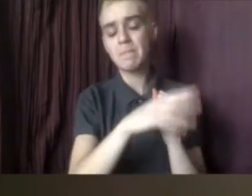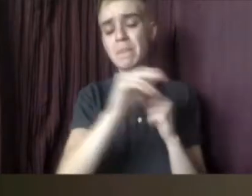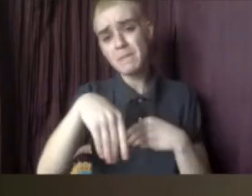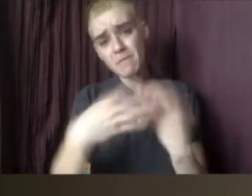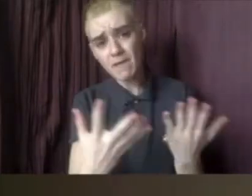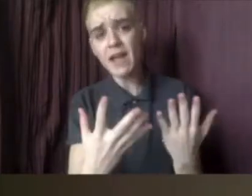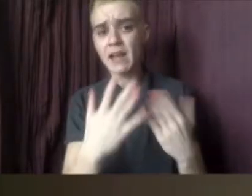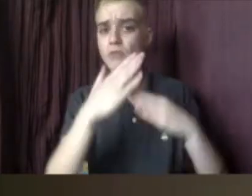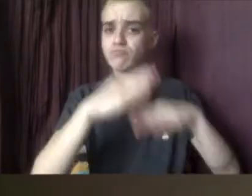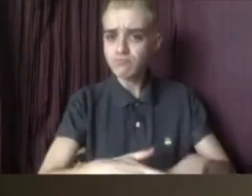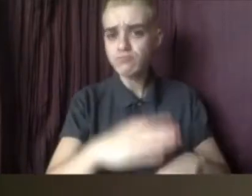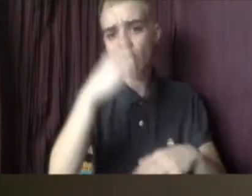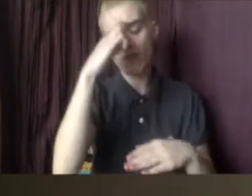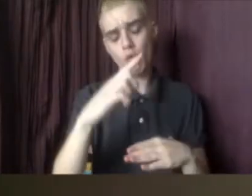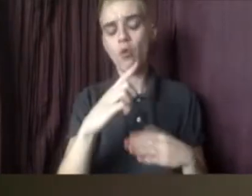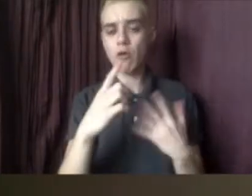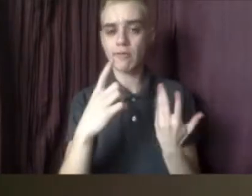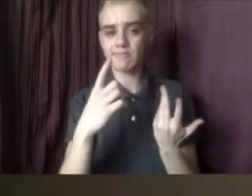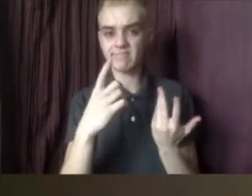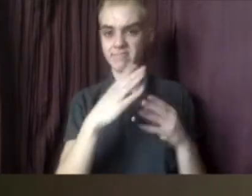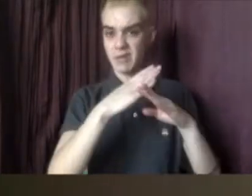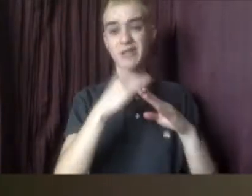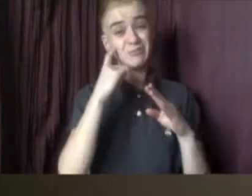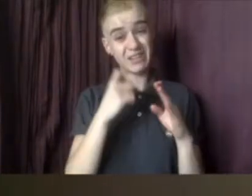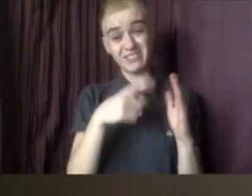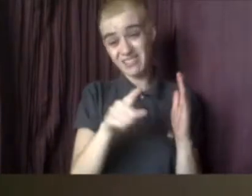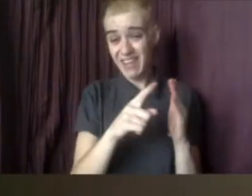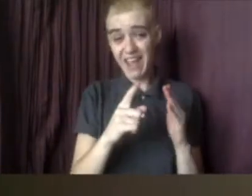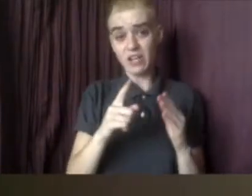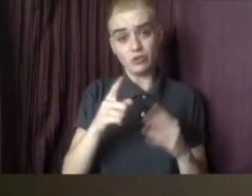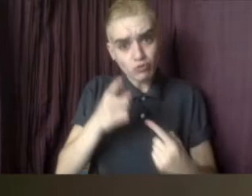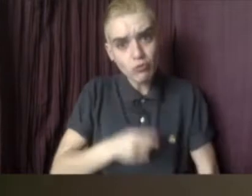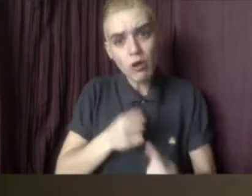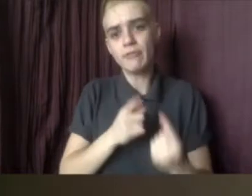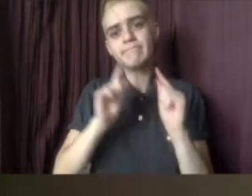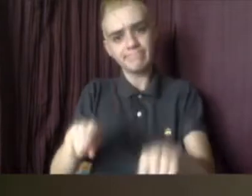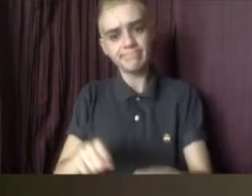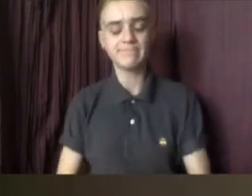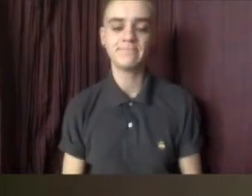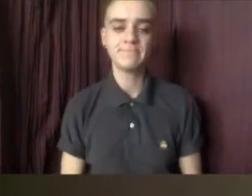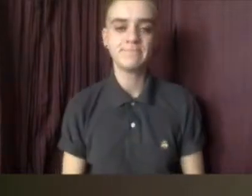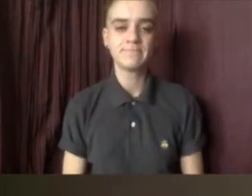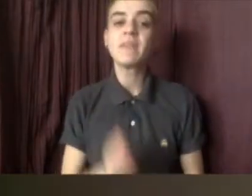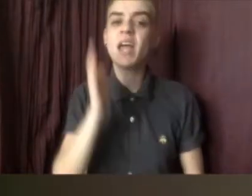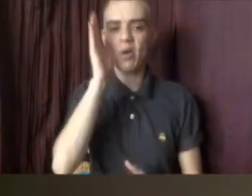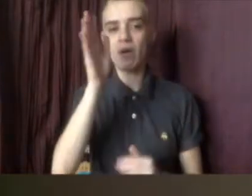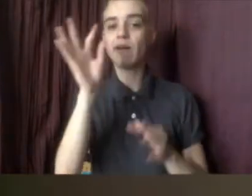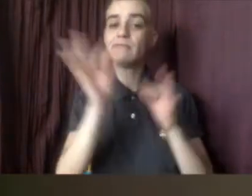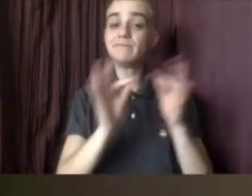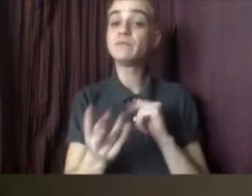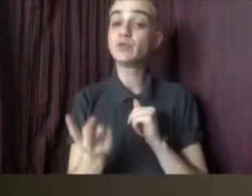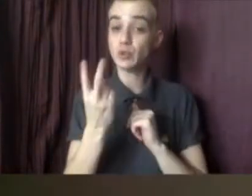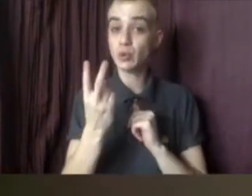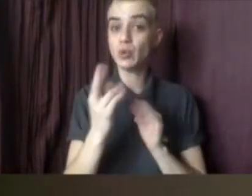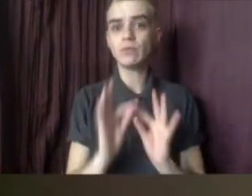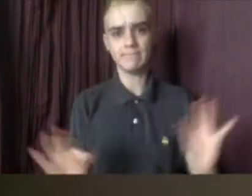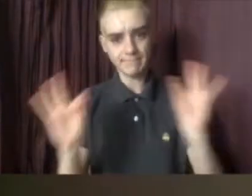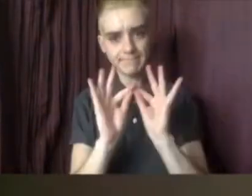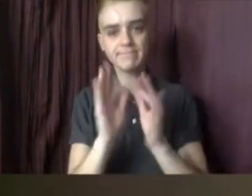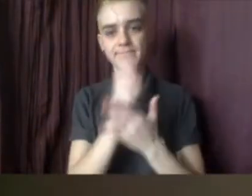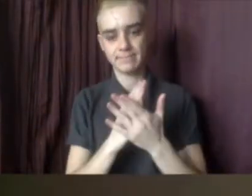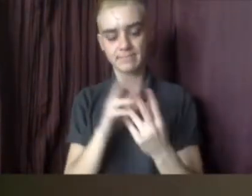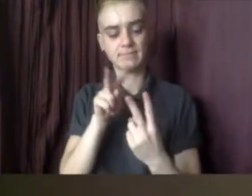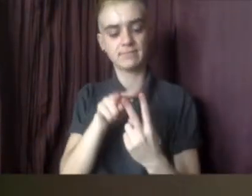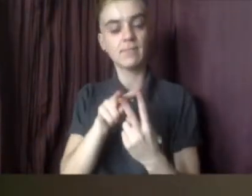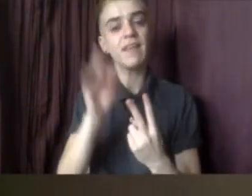considered by Congress. They take different approaches, but the two of these bills combined would really preclude the deliberate attempts